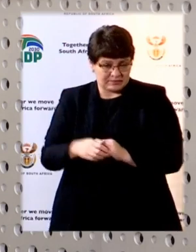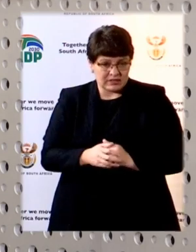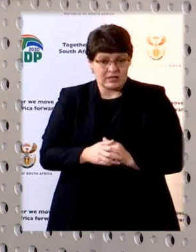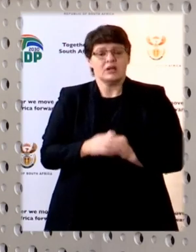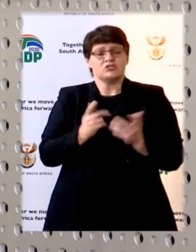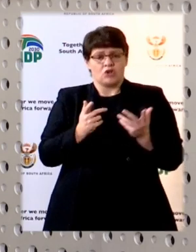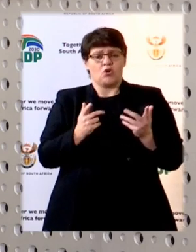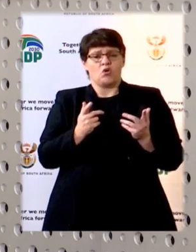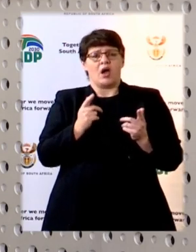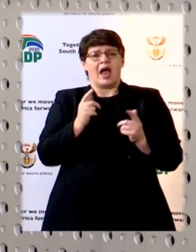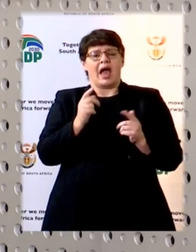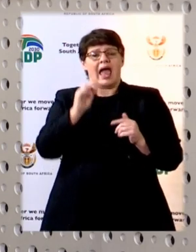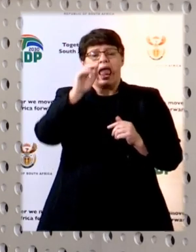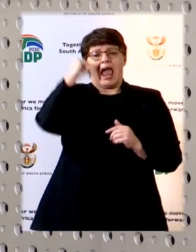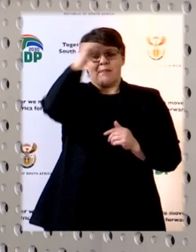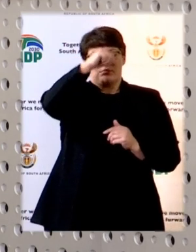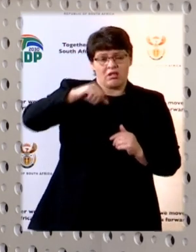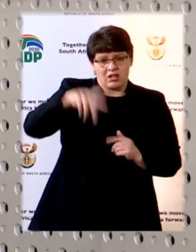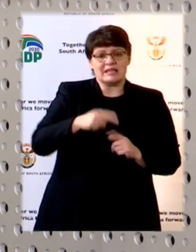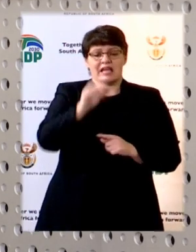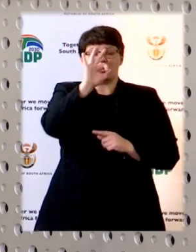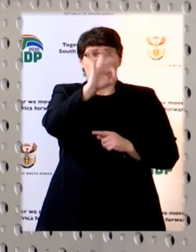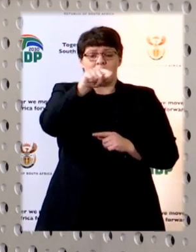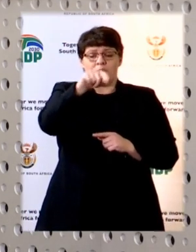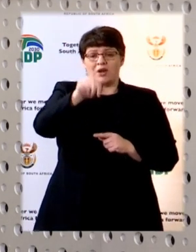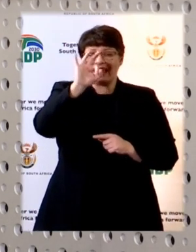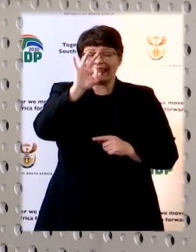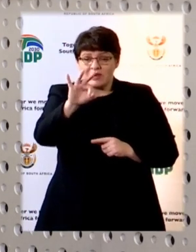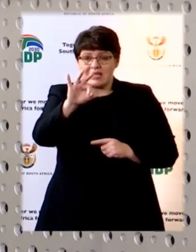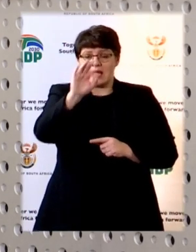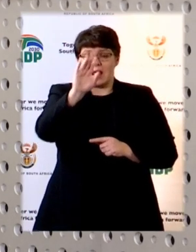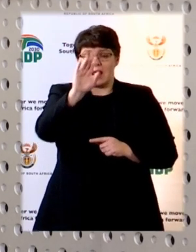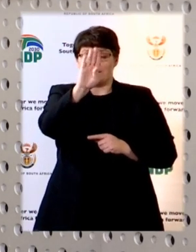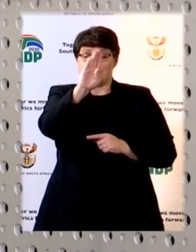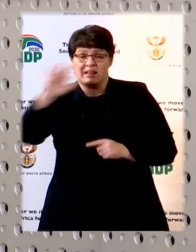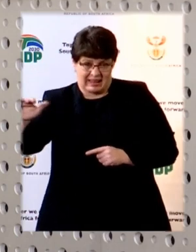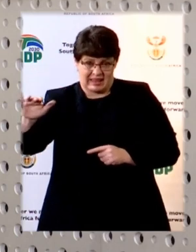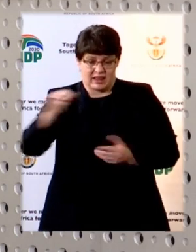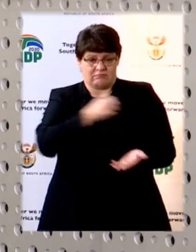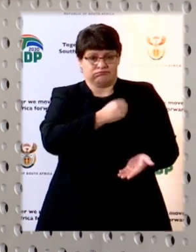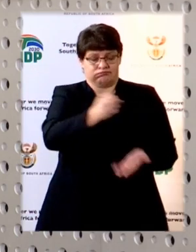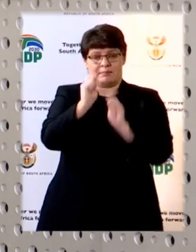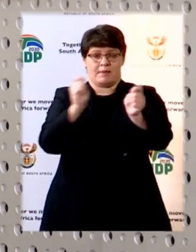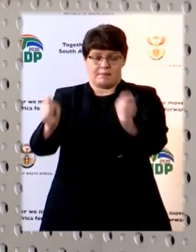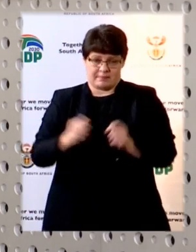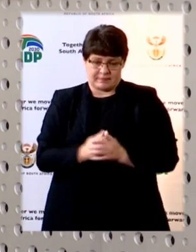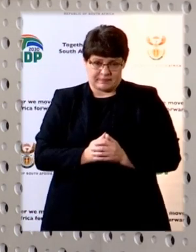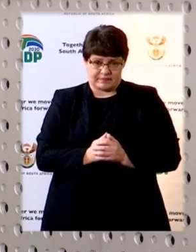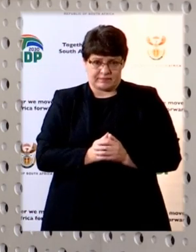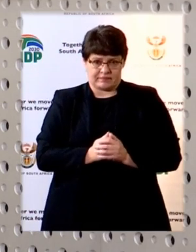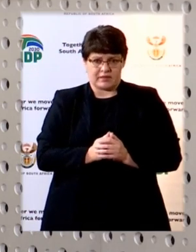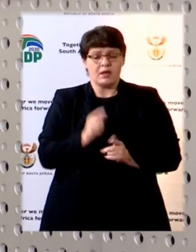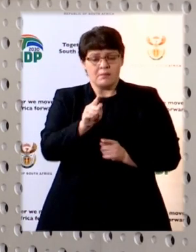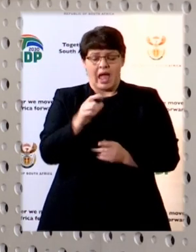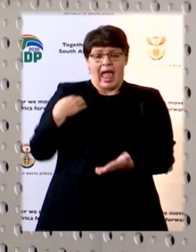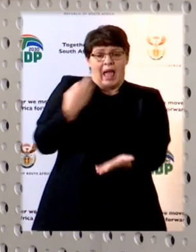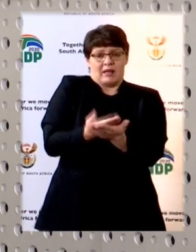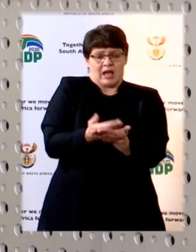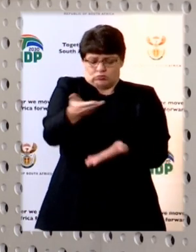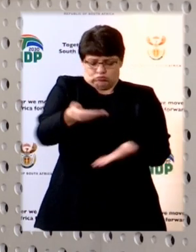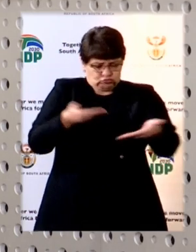since April 27 is 3.3 billion, just over 3.3 billion. Of the received